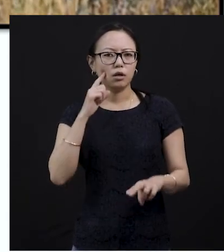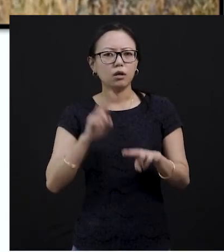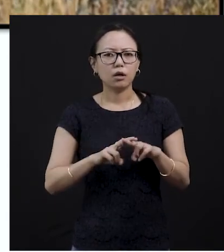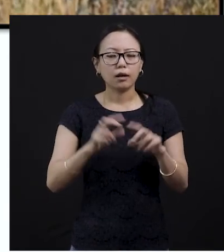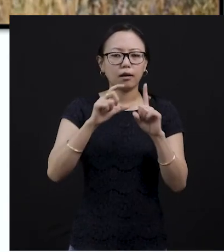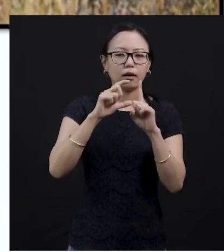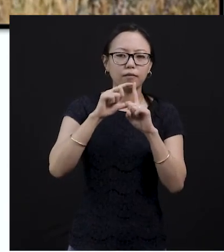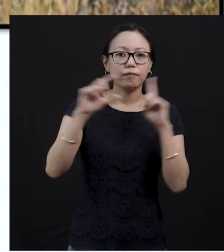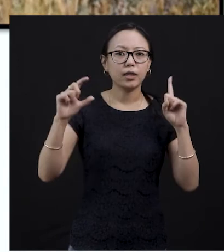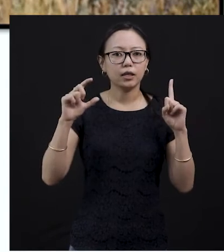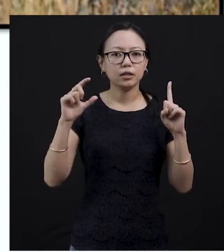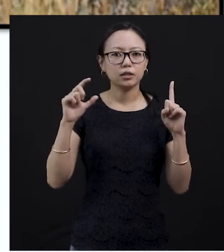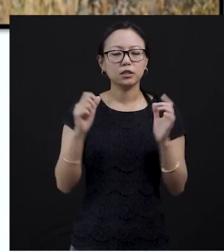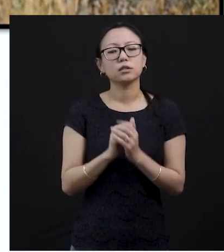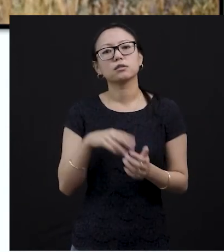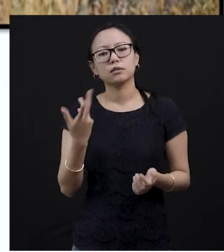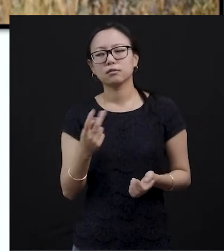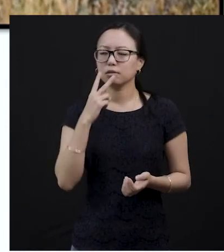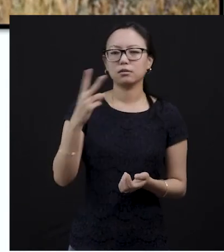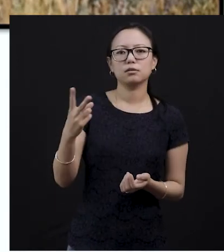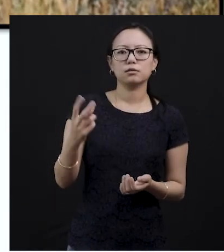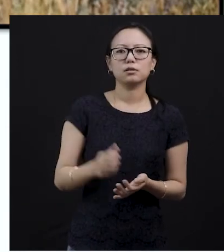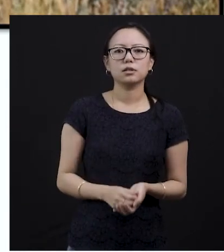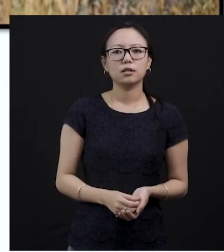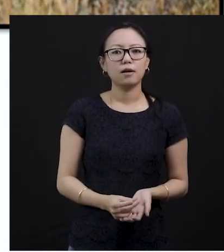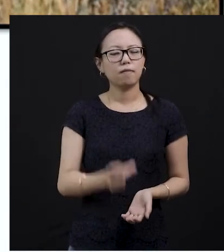Also, deers are very fast so that they can run away